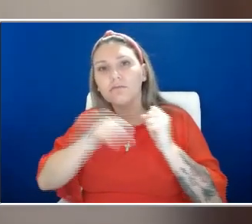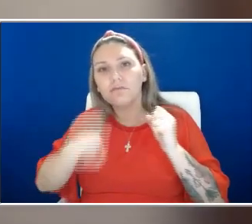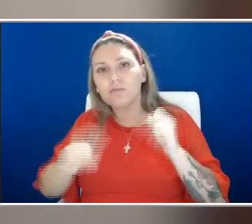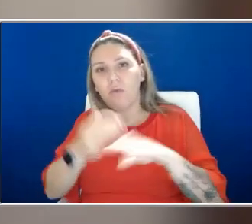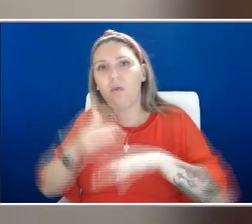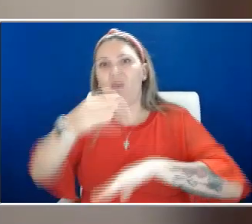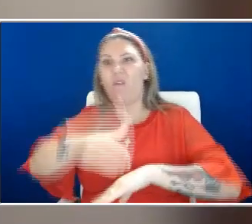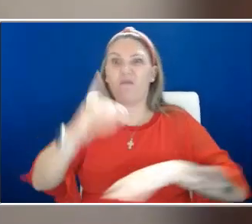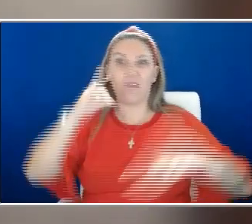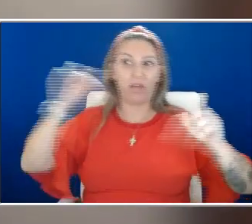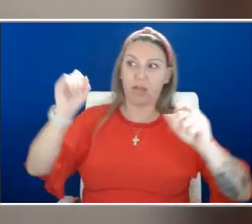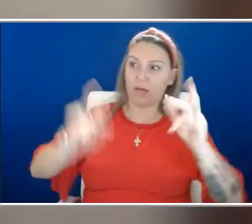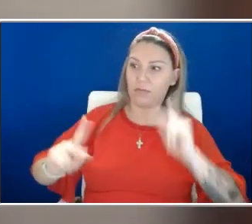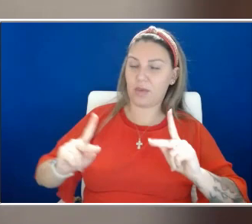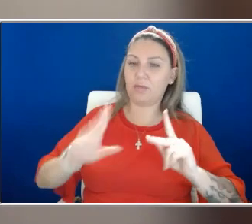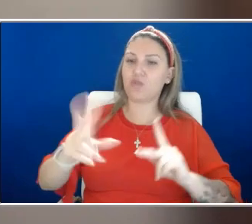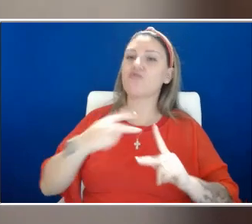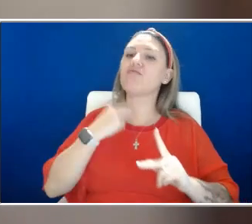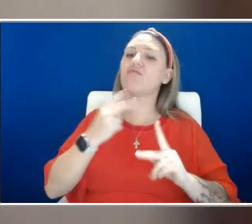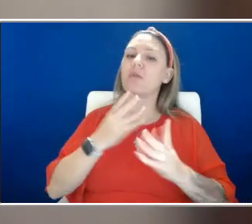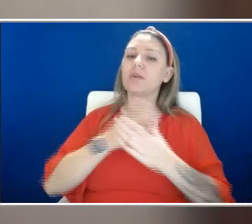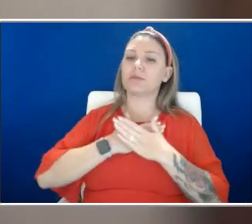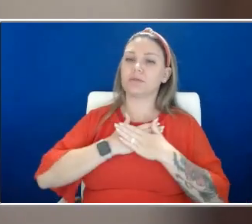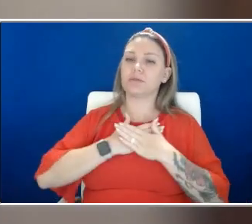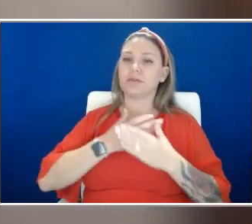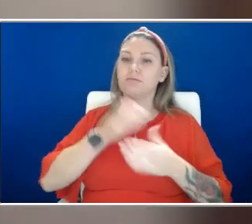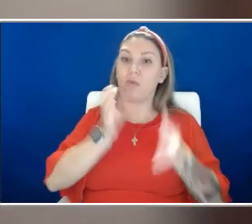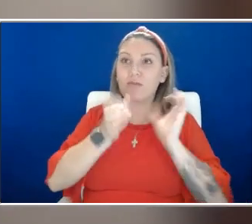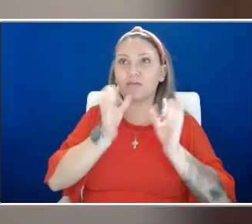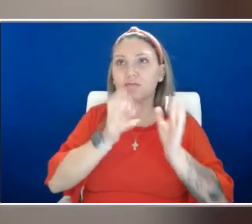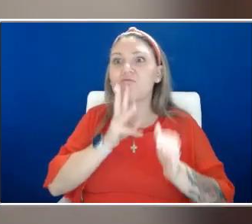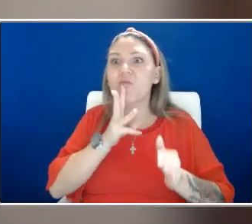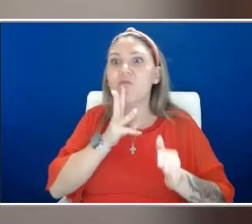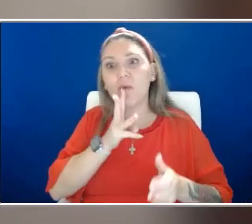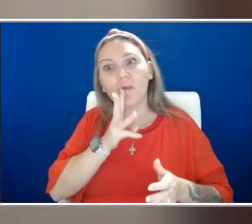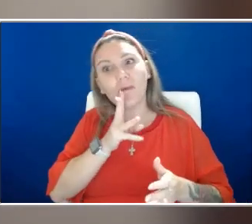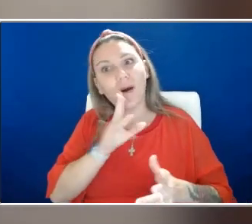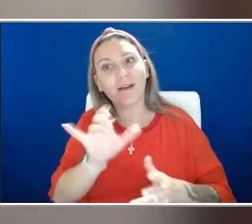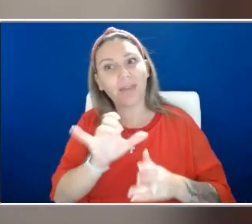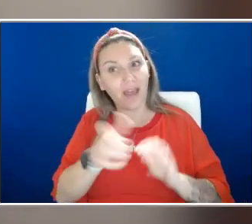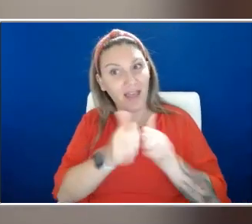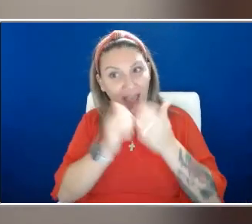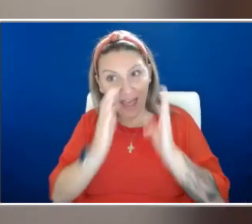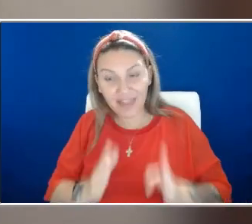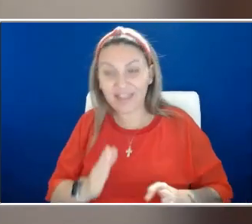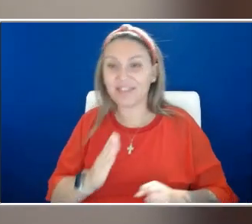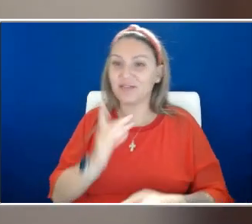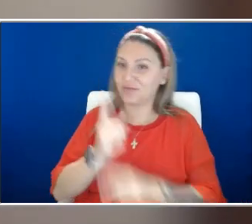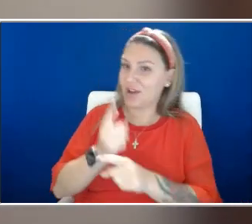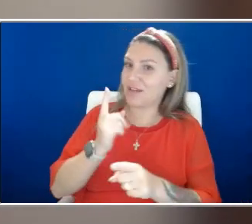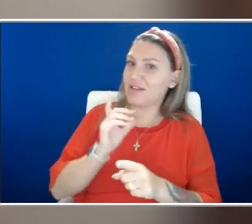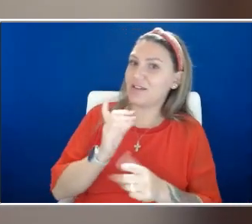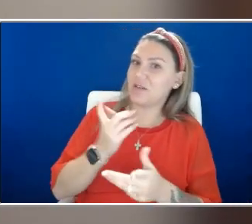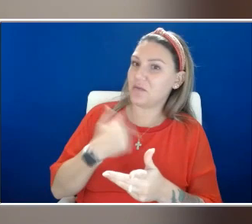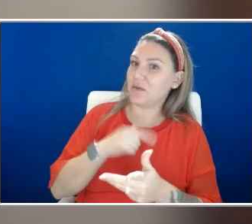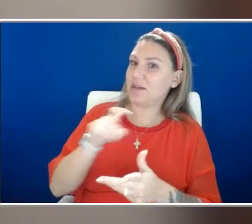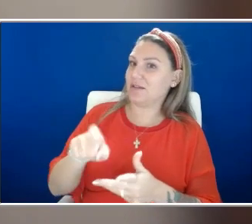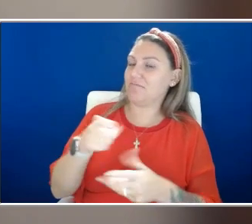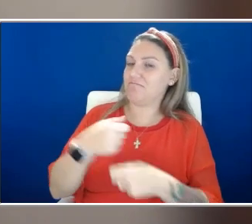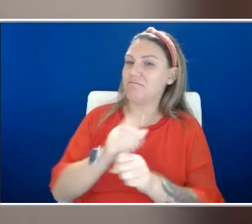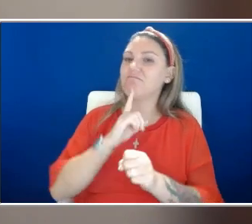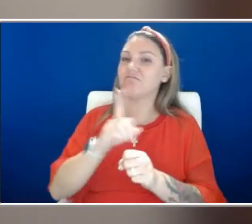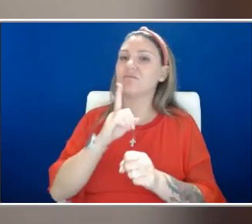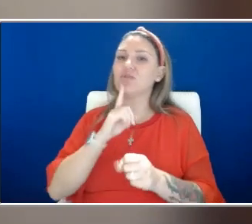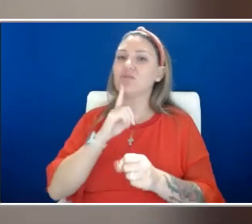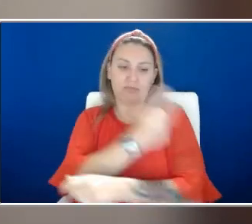right? Give the voice a rest. Hydrate, hydrate, hydrate. Just like our athletes, right? We want to make sure that our patients and our fans are